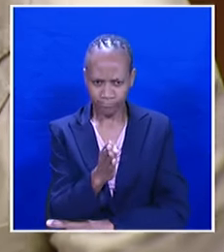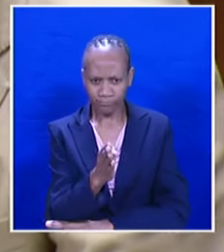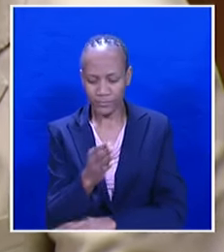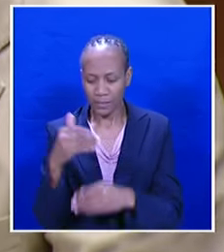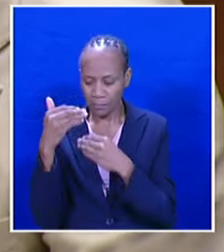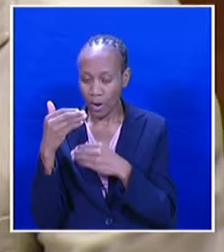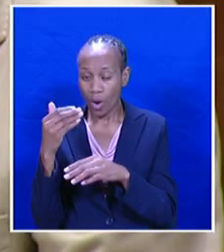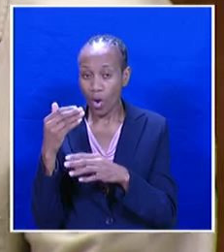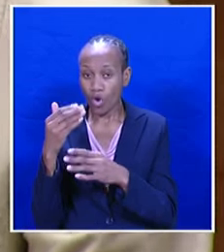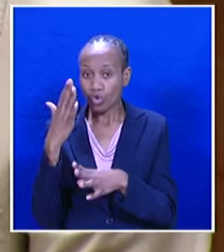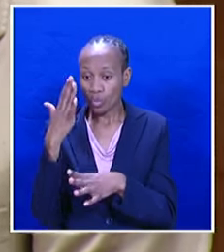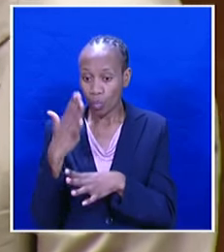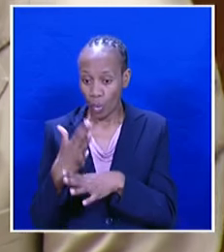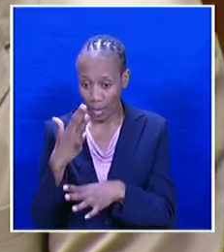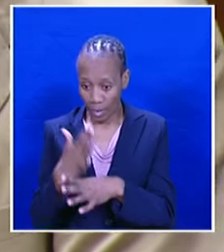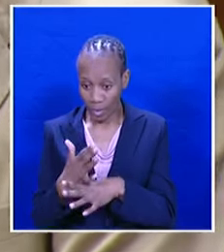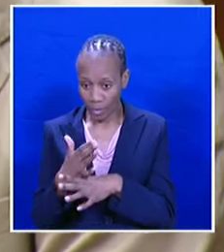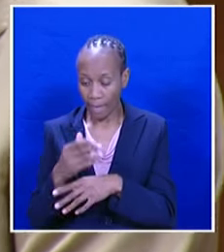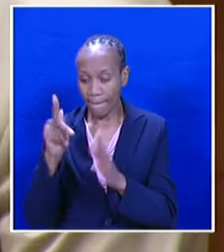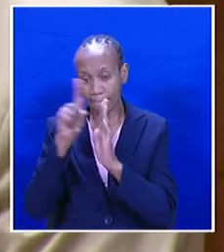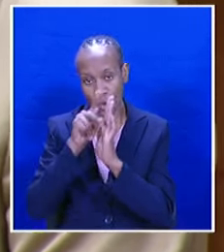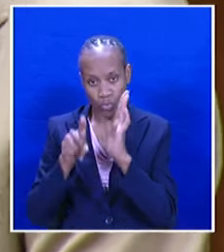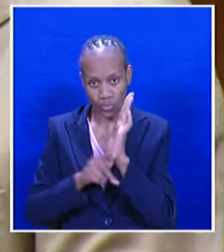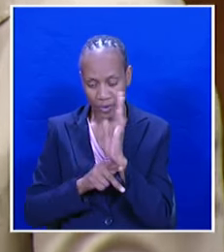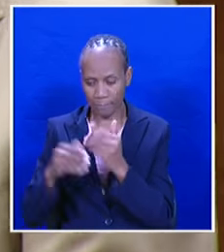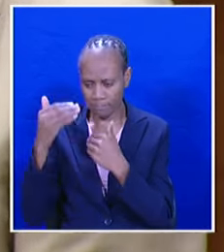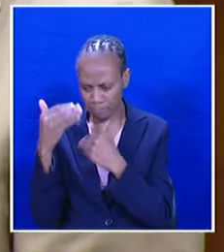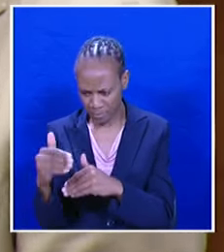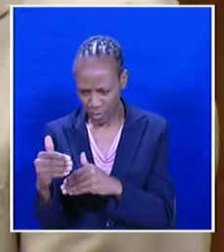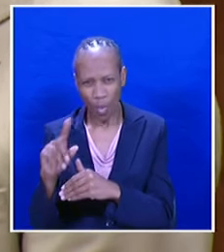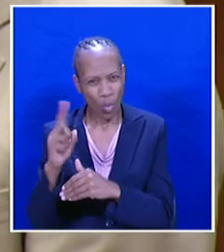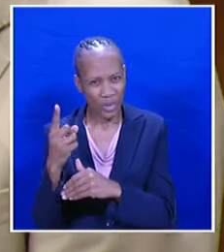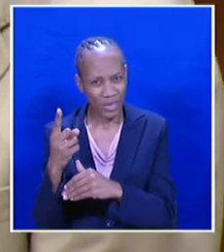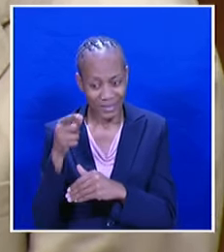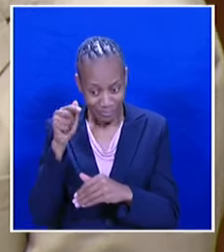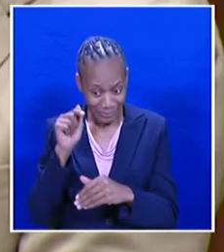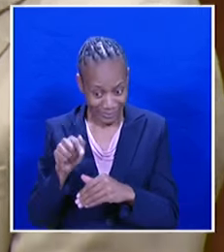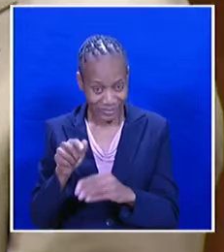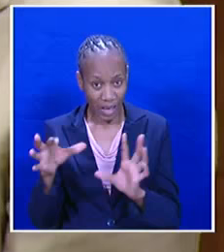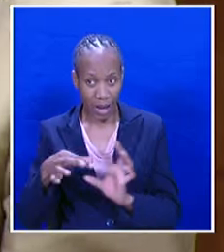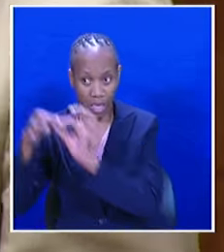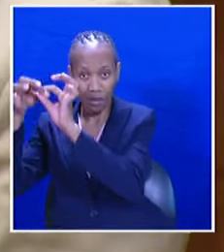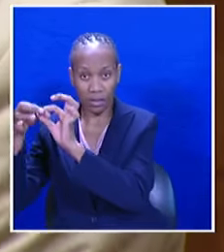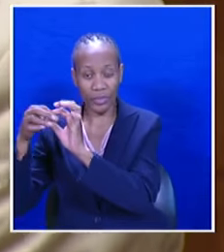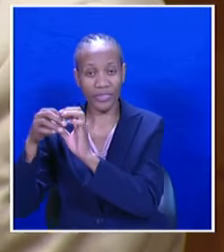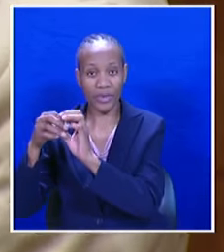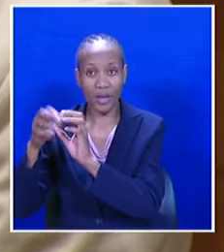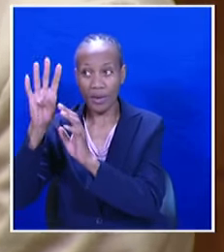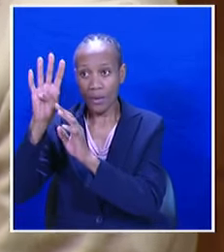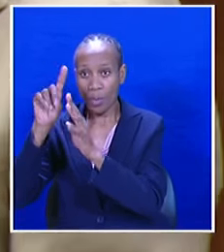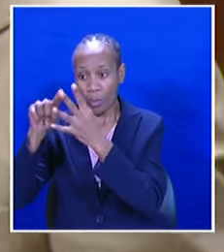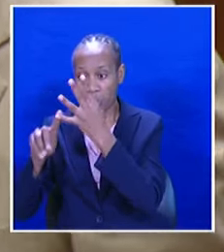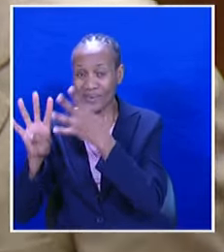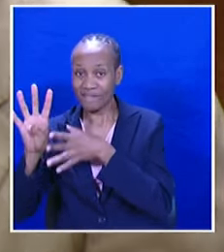we are talking about are a response to outcome 4 of the NDP in a direct but not indirect way. Thanks.